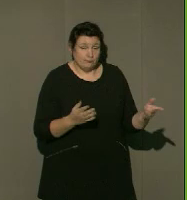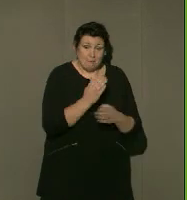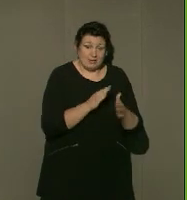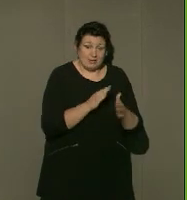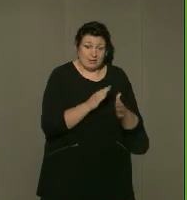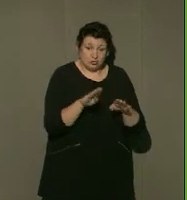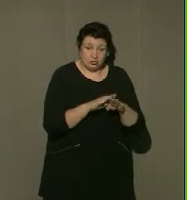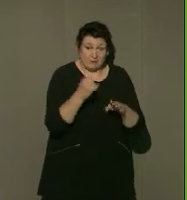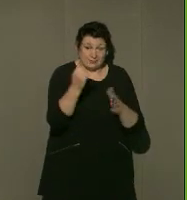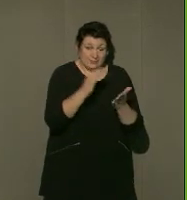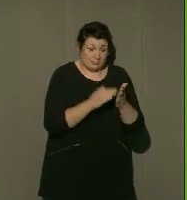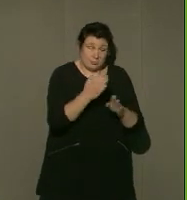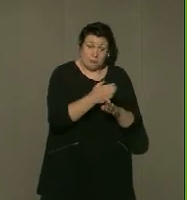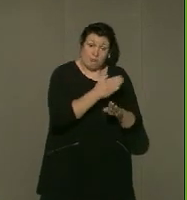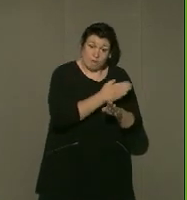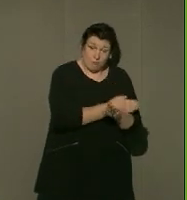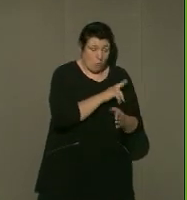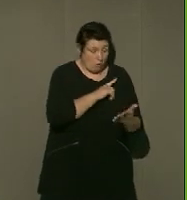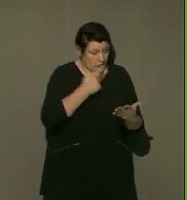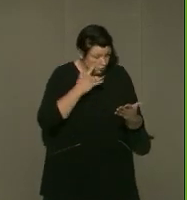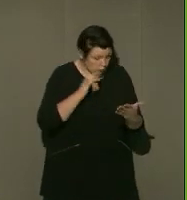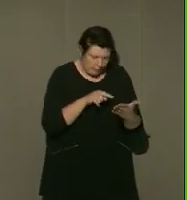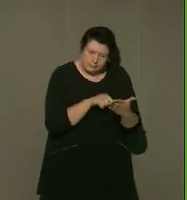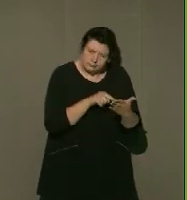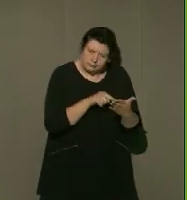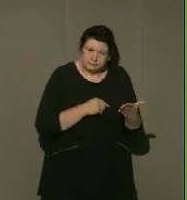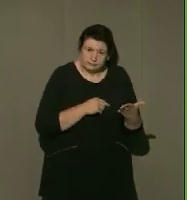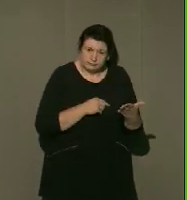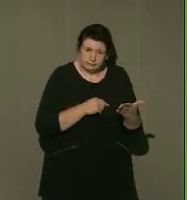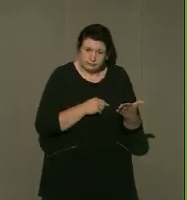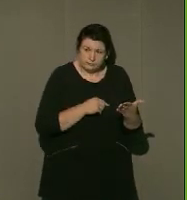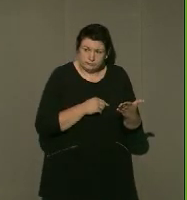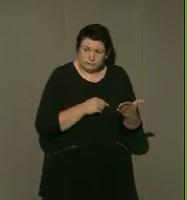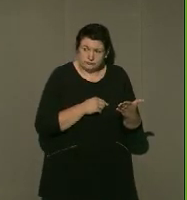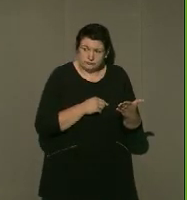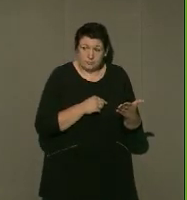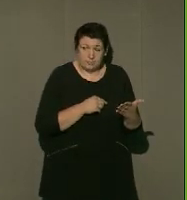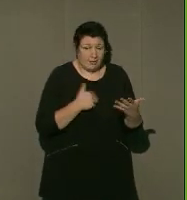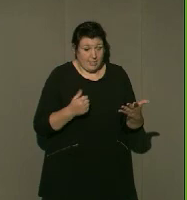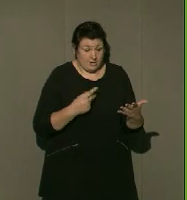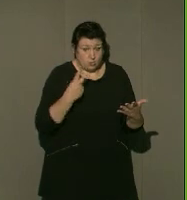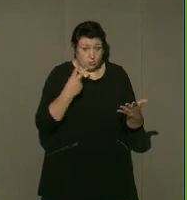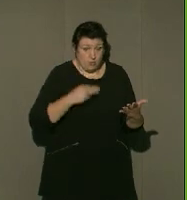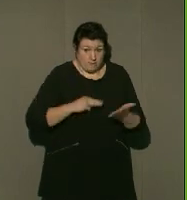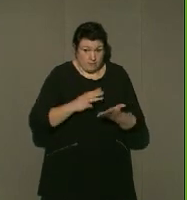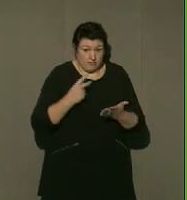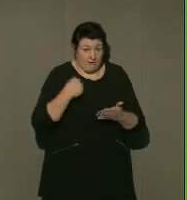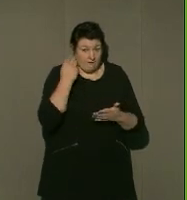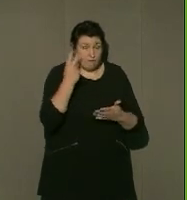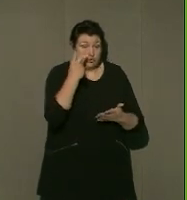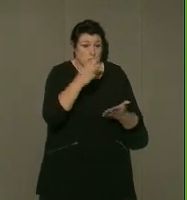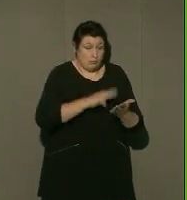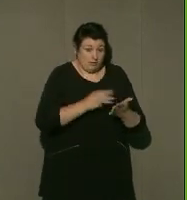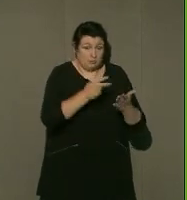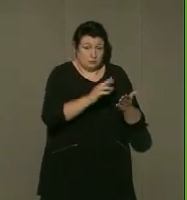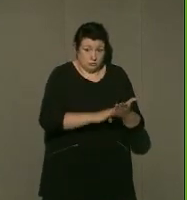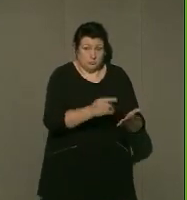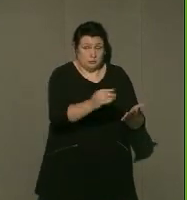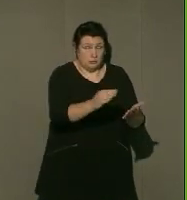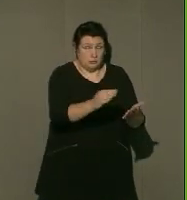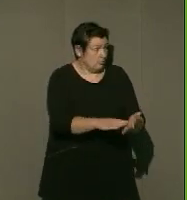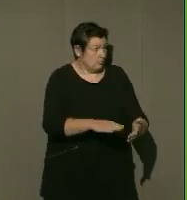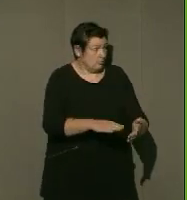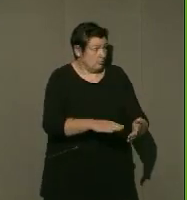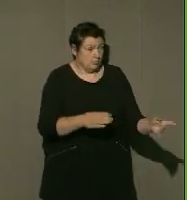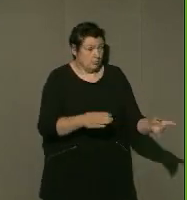months ahead of time for people to scrutinise. We brought that to 2 monthly meetings for people to give comments on before it